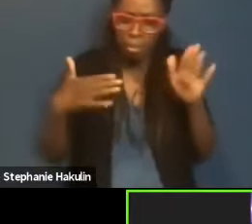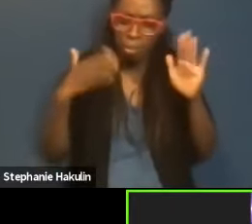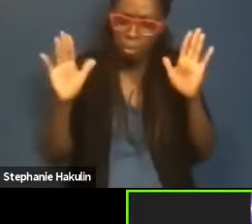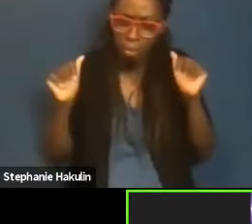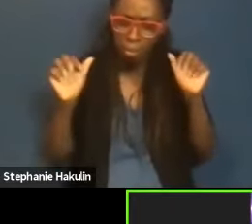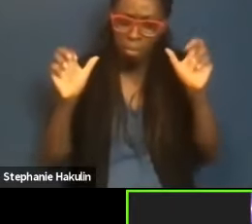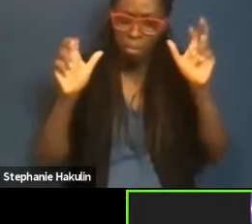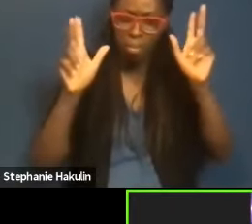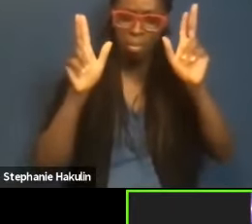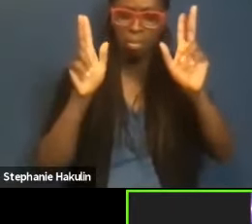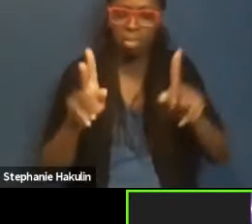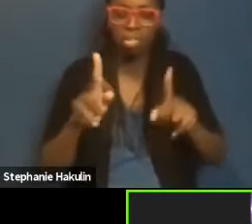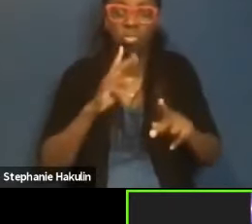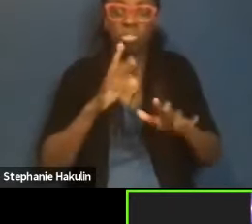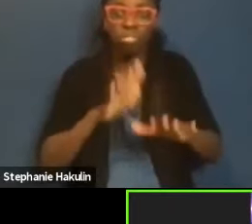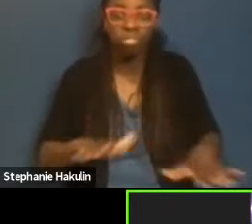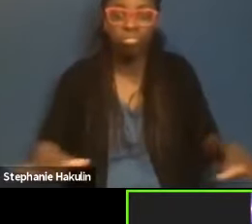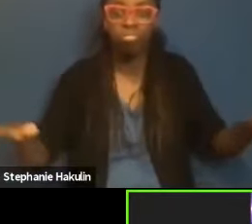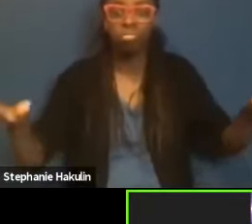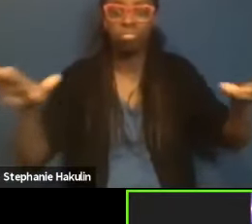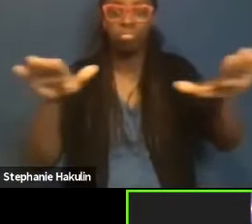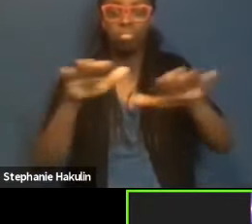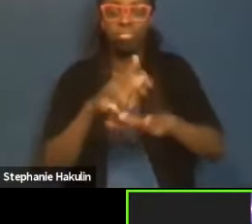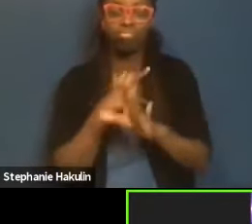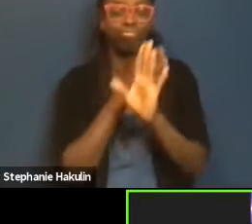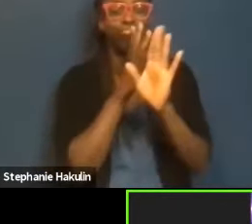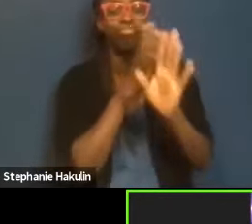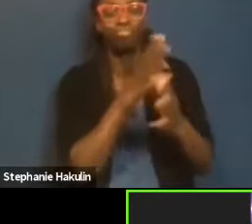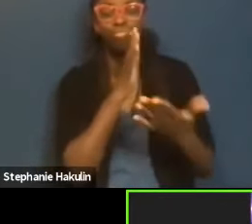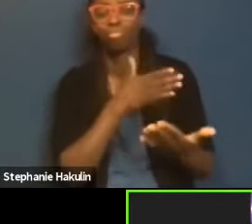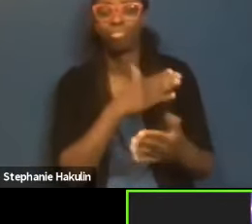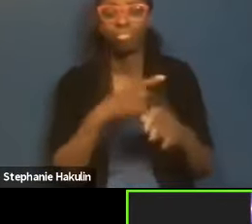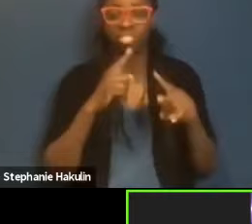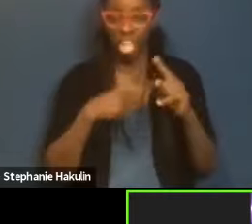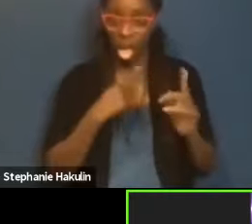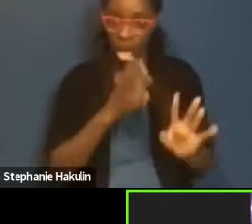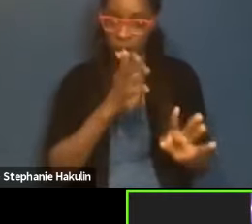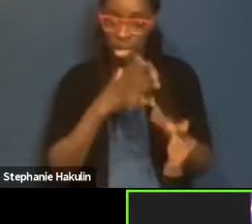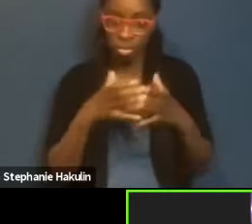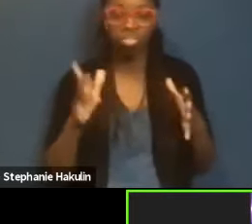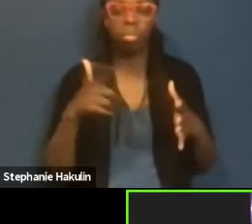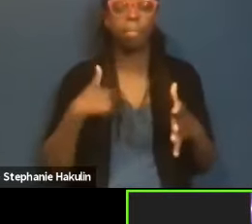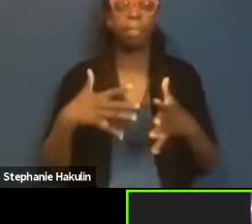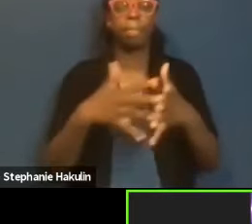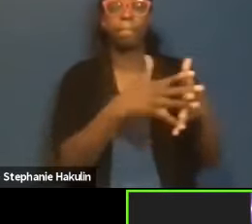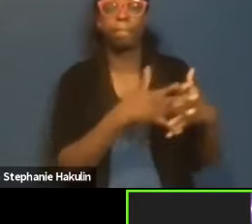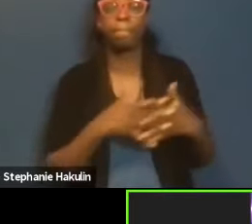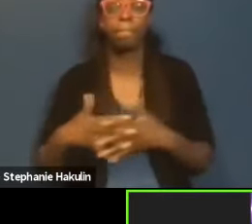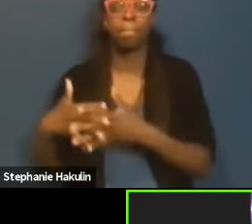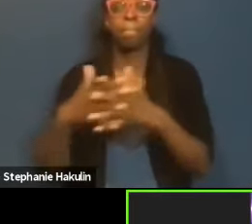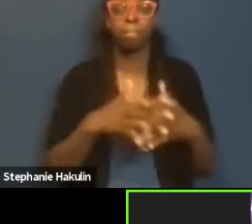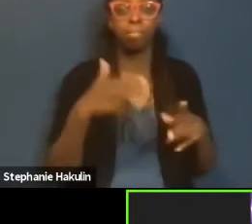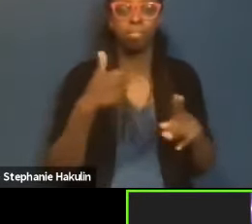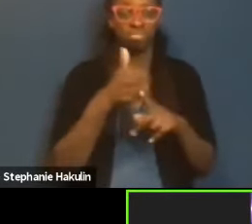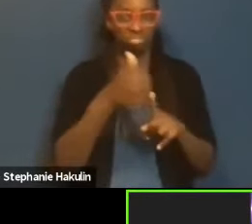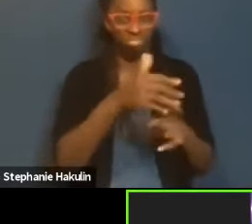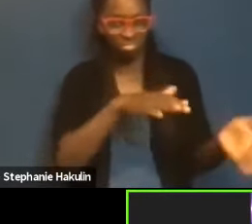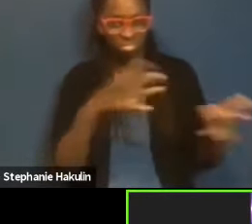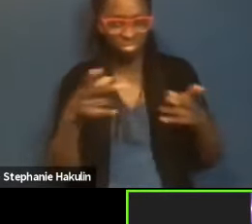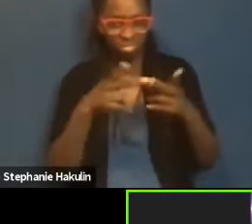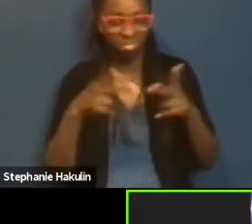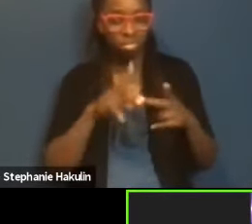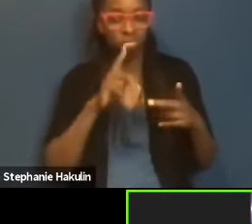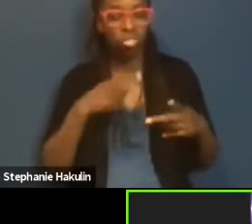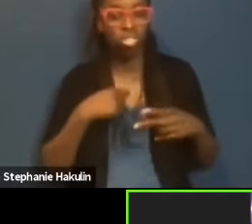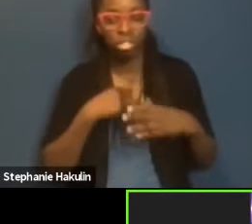quench my thirst. America, 15 minute life sentence as soon as I'm stressing as an adolescent and I'm yelling so desperate. And I charge my key as a nomad in these